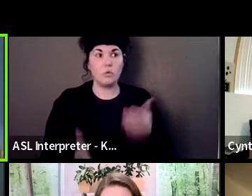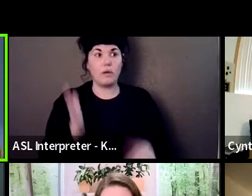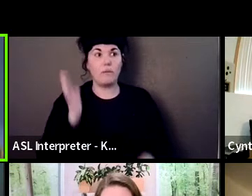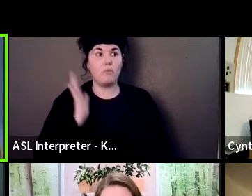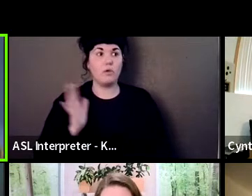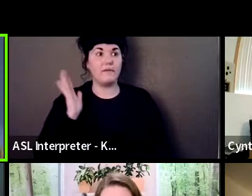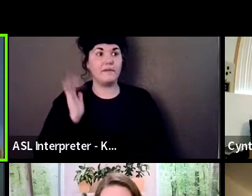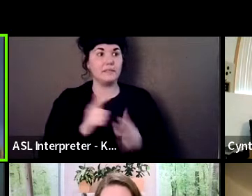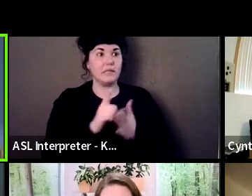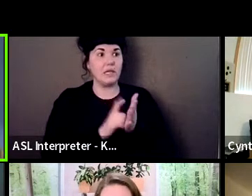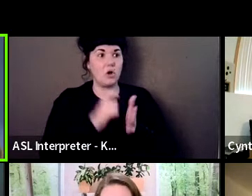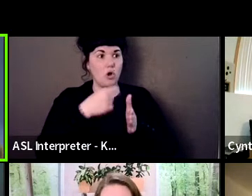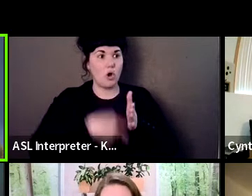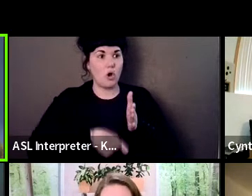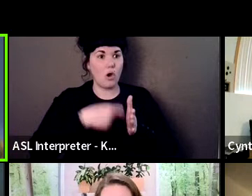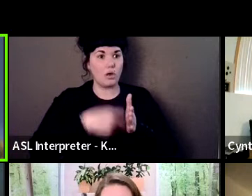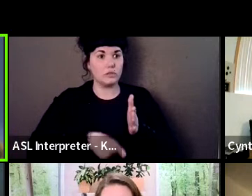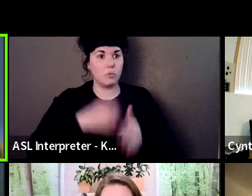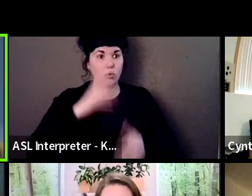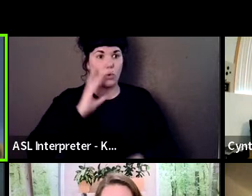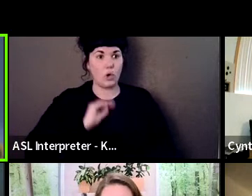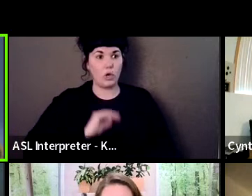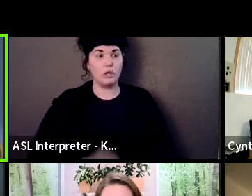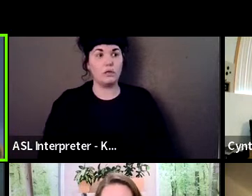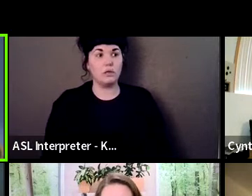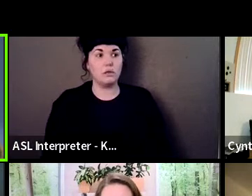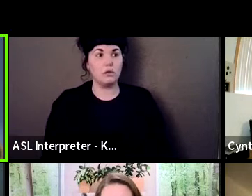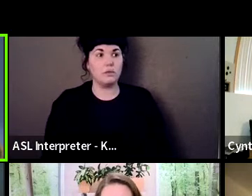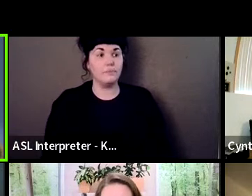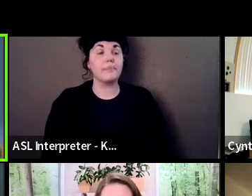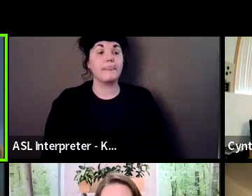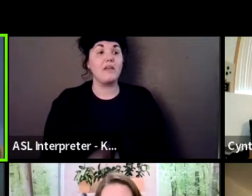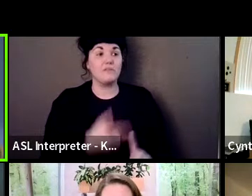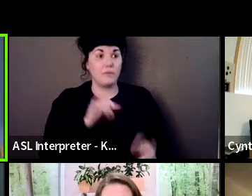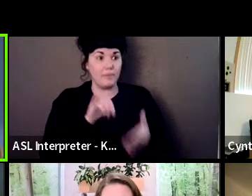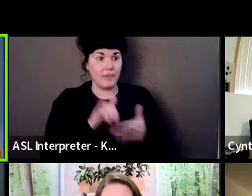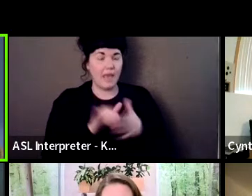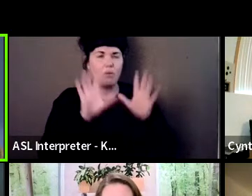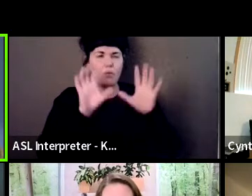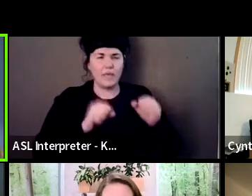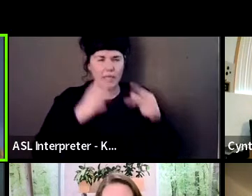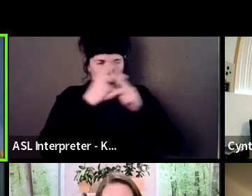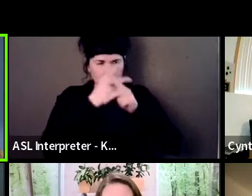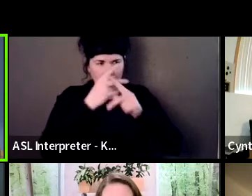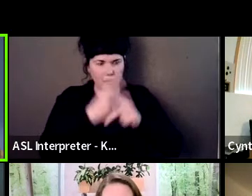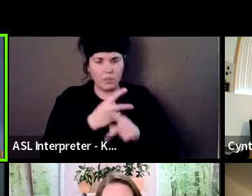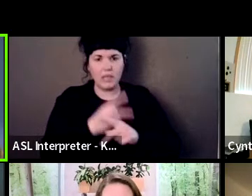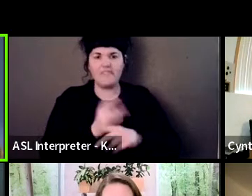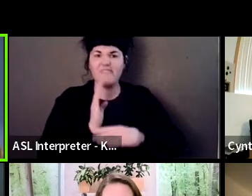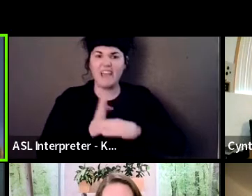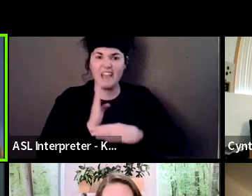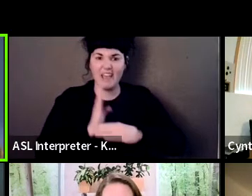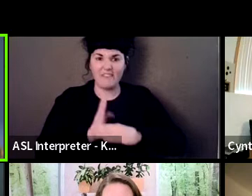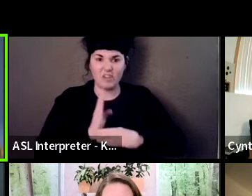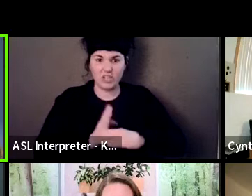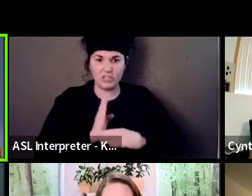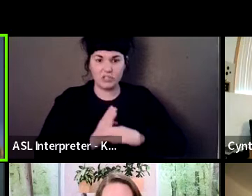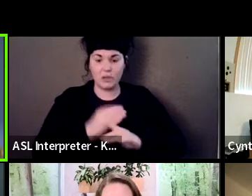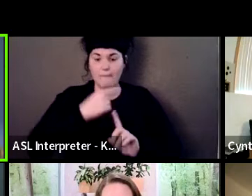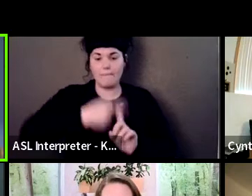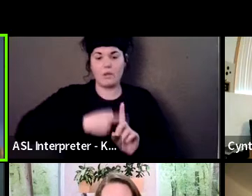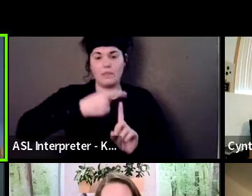legal costs were. And from there, we can extrapolate what a average monthly cost has been for